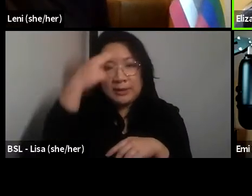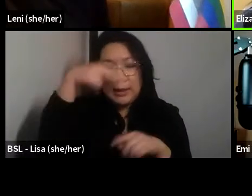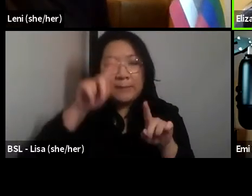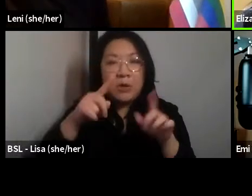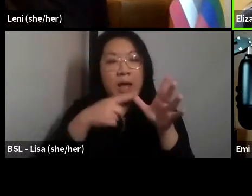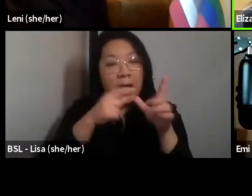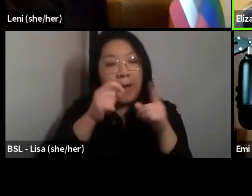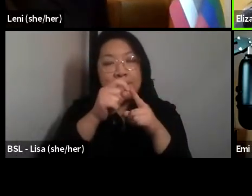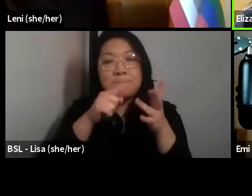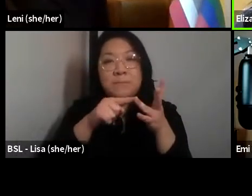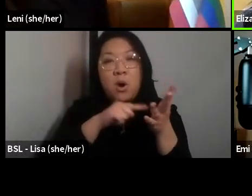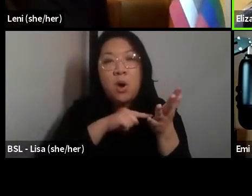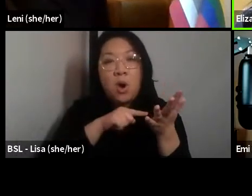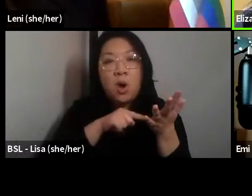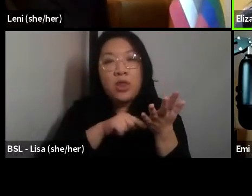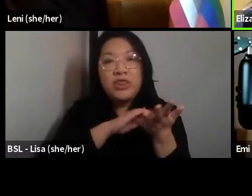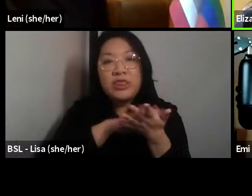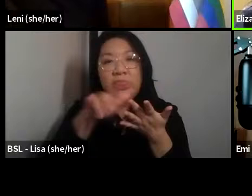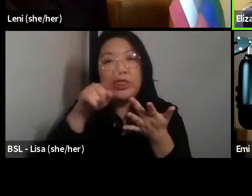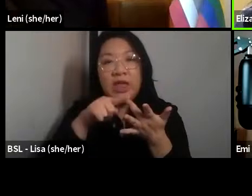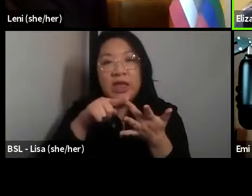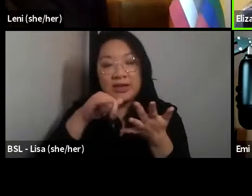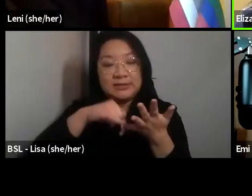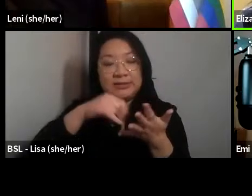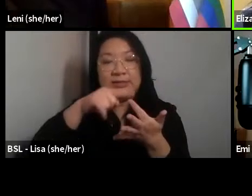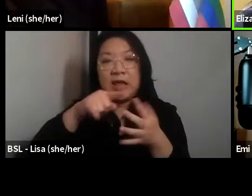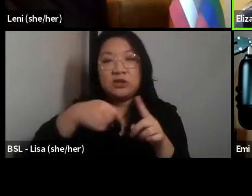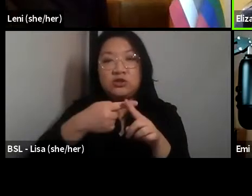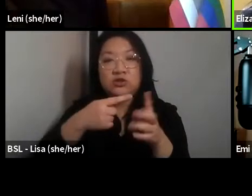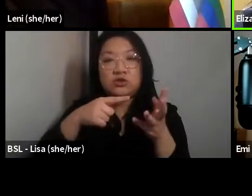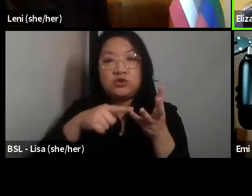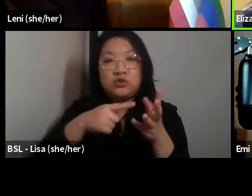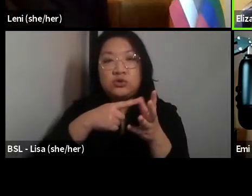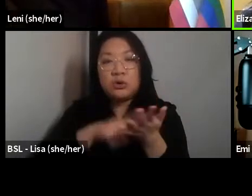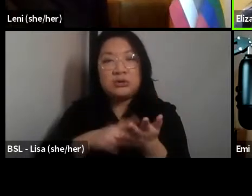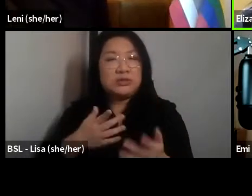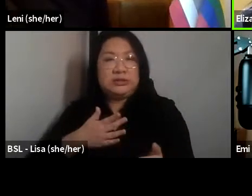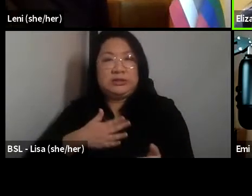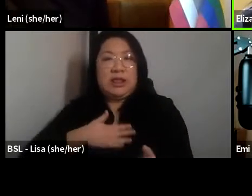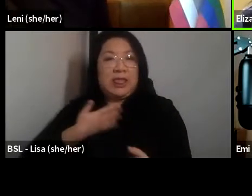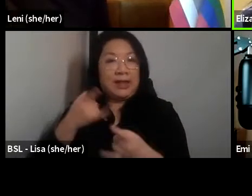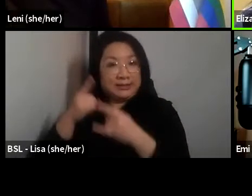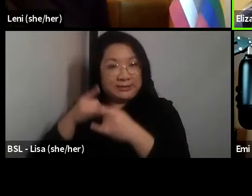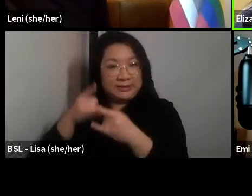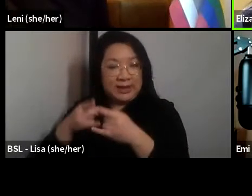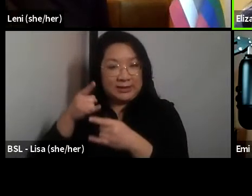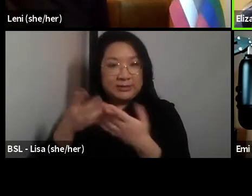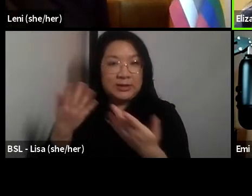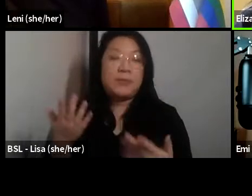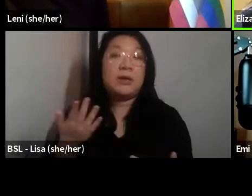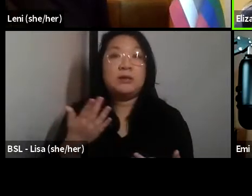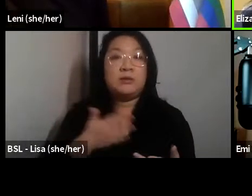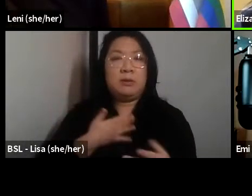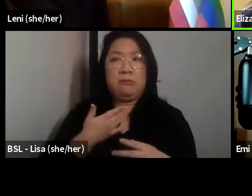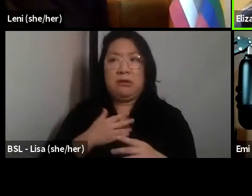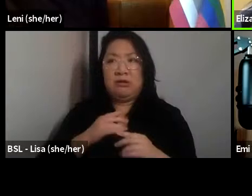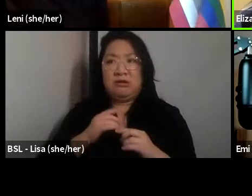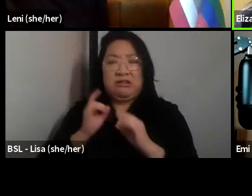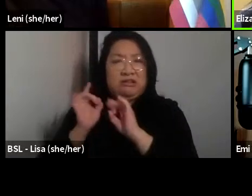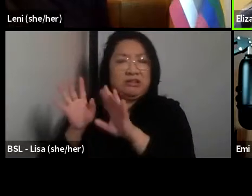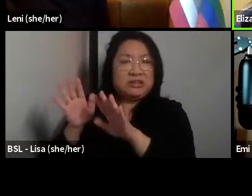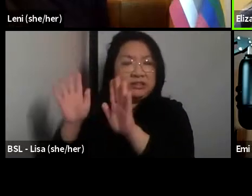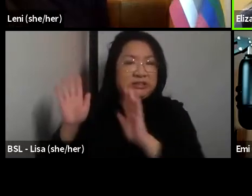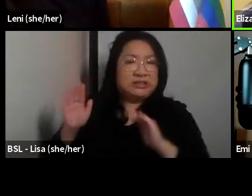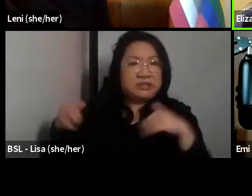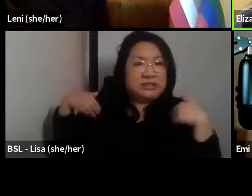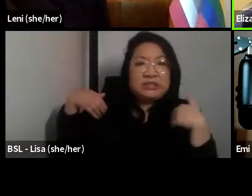or some people call it sex repulsed, which I don't really like because it makes it sound as if I think sex is repulsive, which